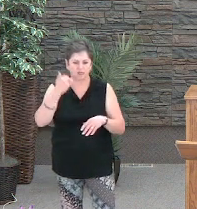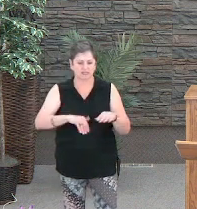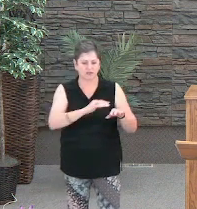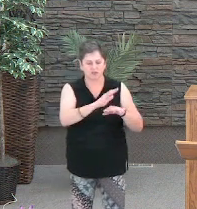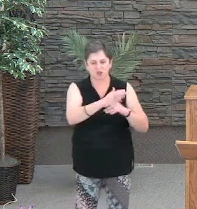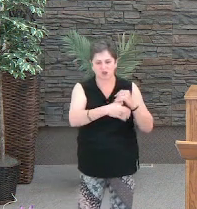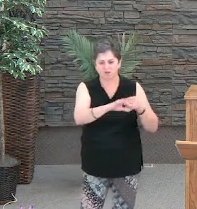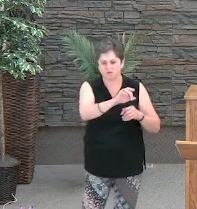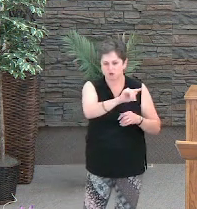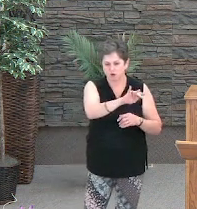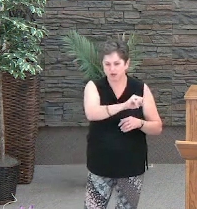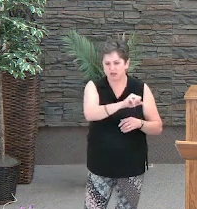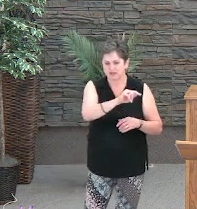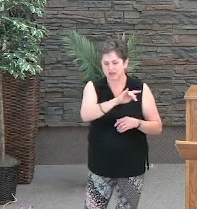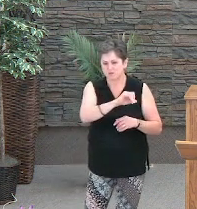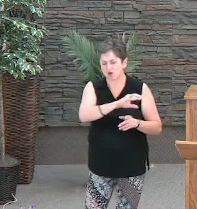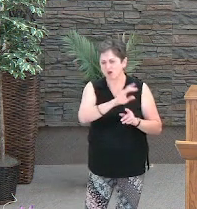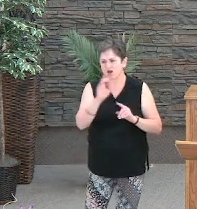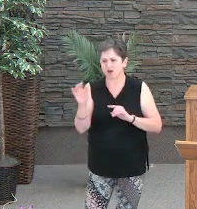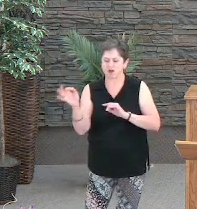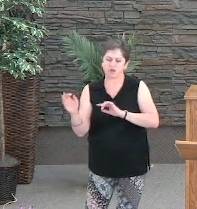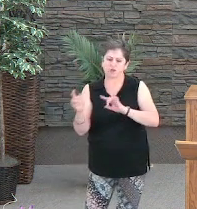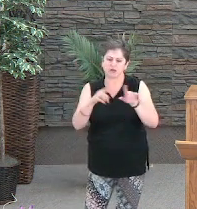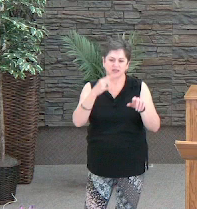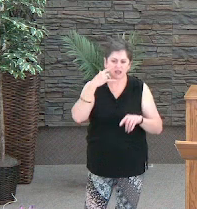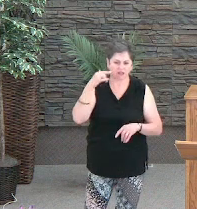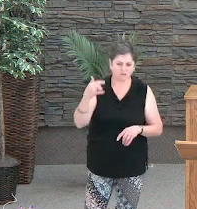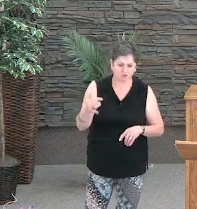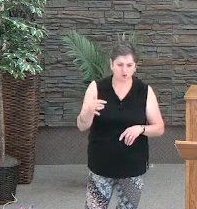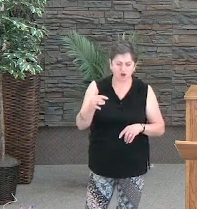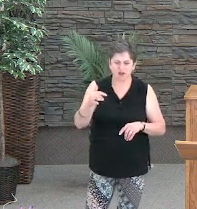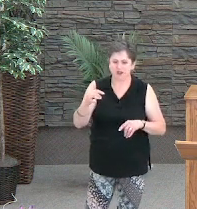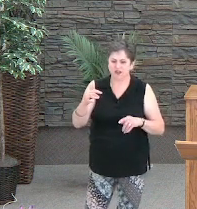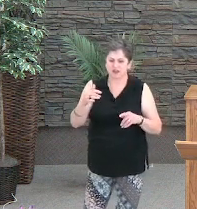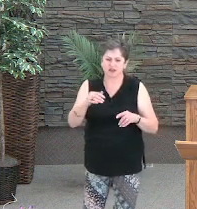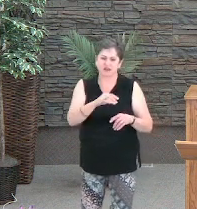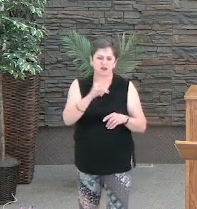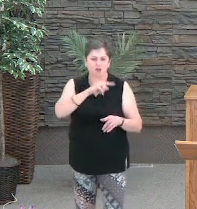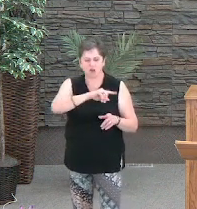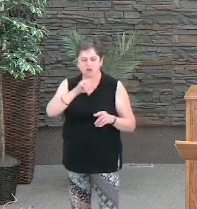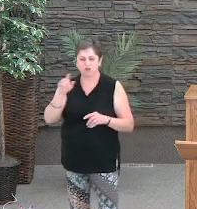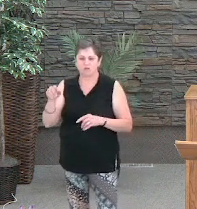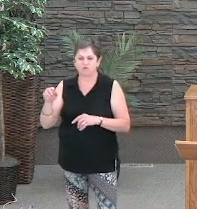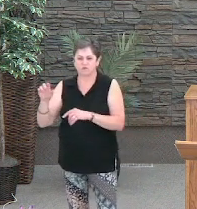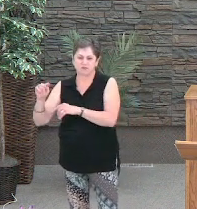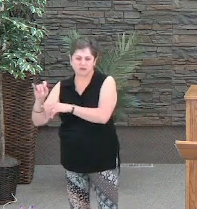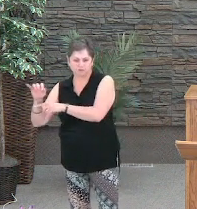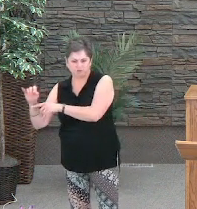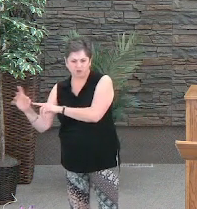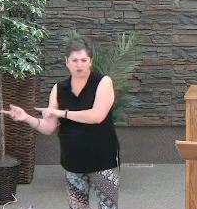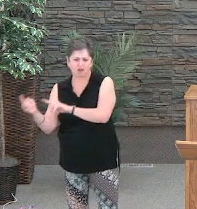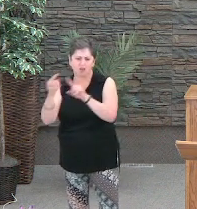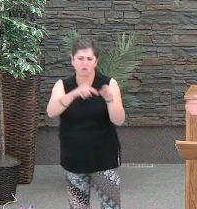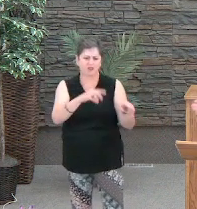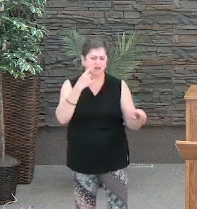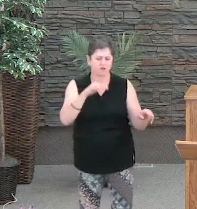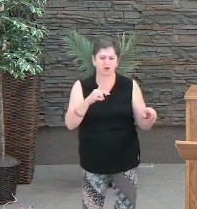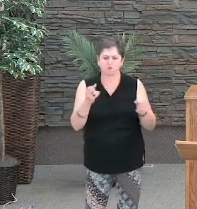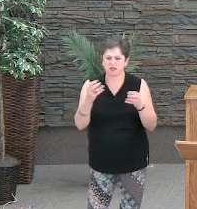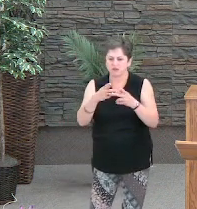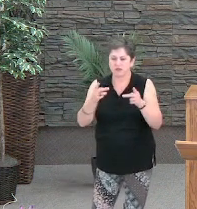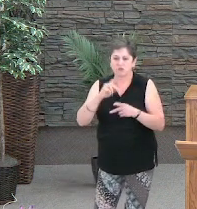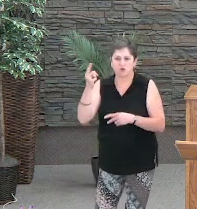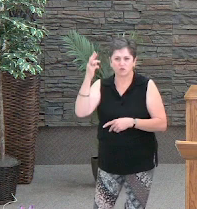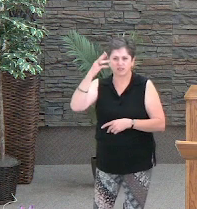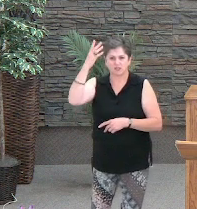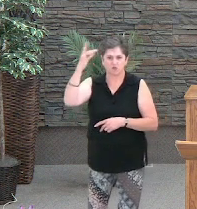country, Florida, Tampa, all the way to California, and many places in between. The only reason in the